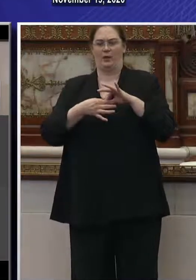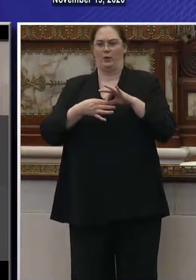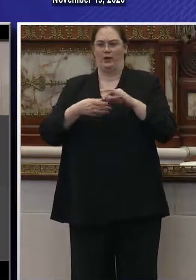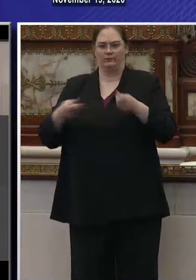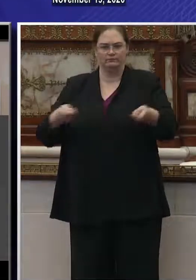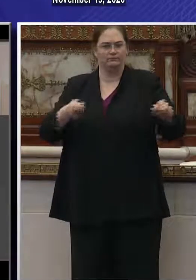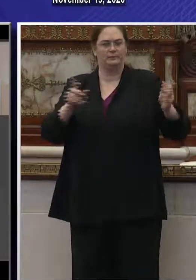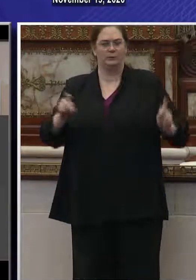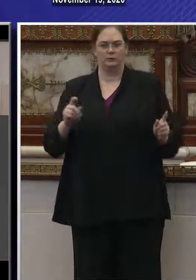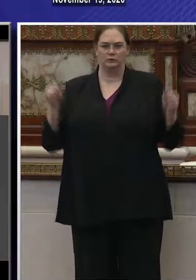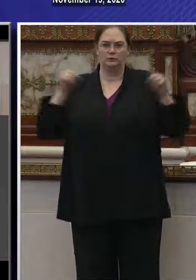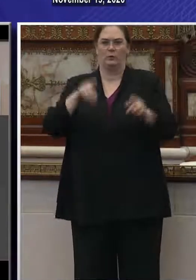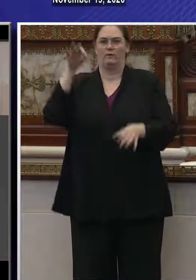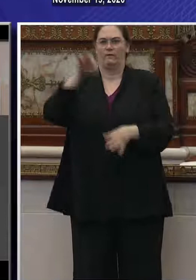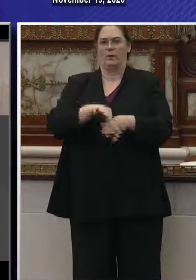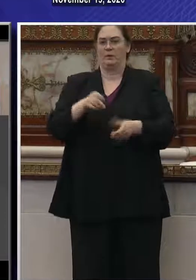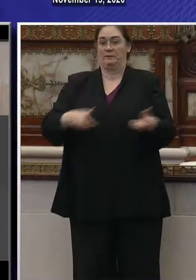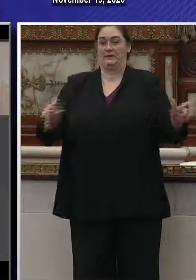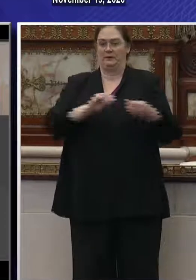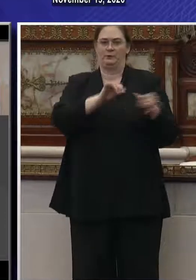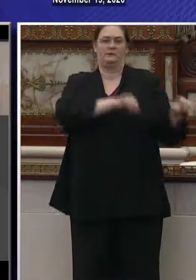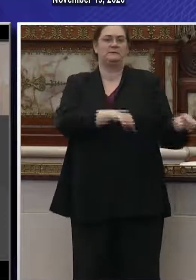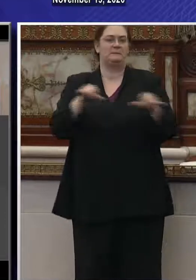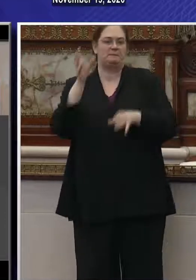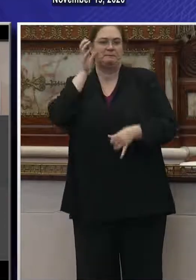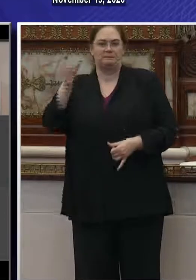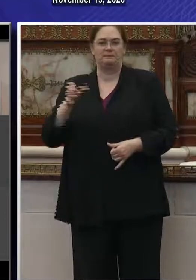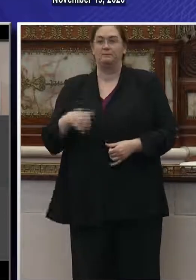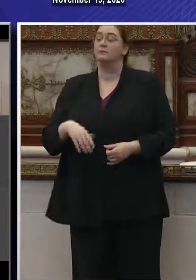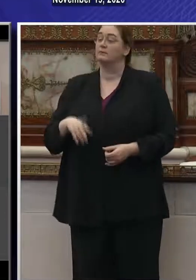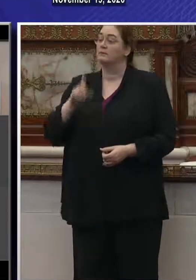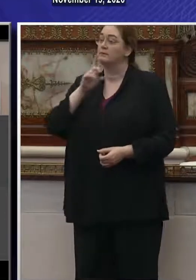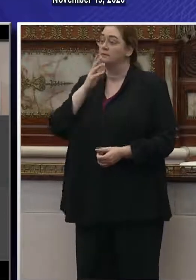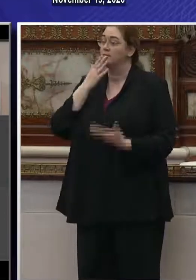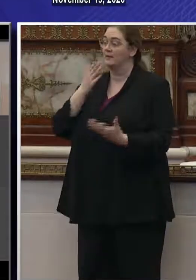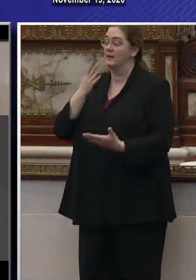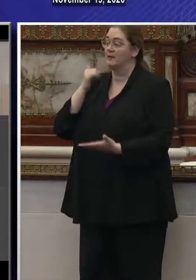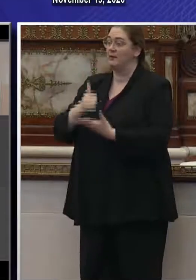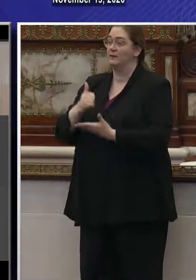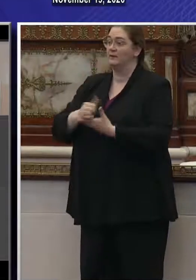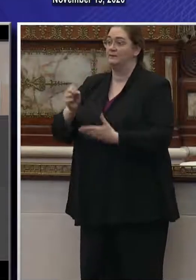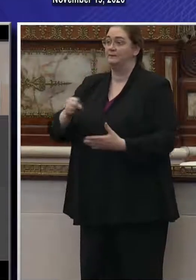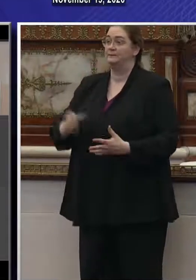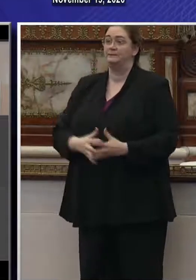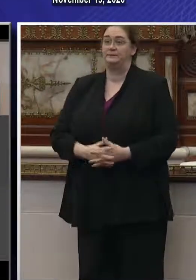numbers. Mm-hmm. Super helpful. Thank you.